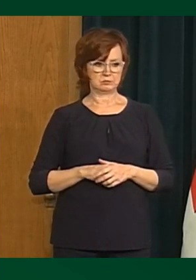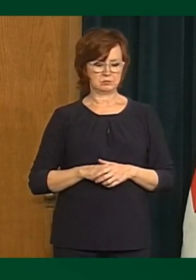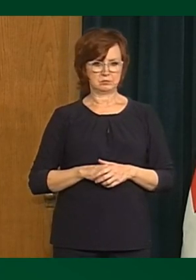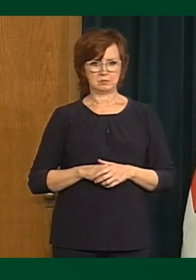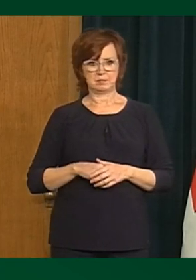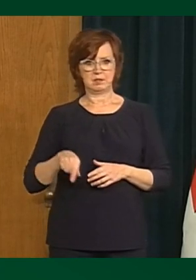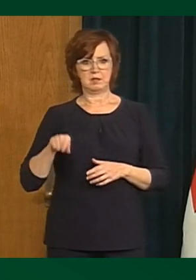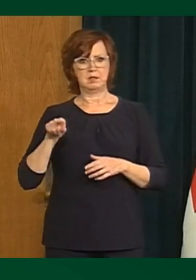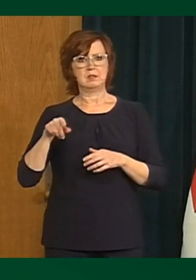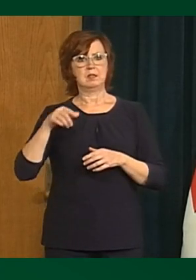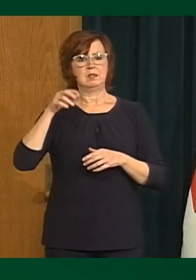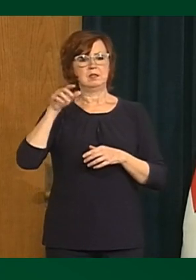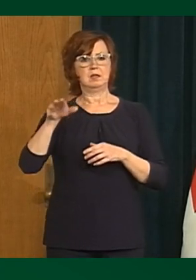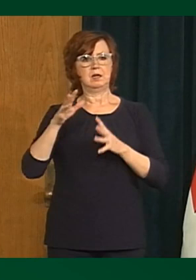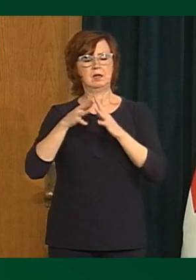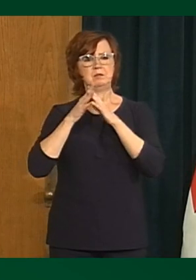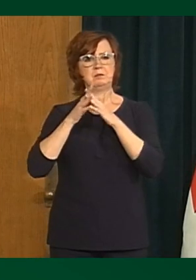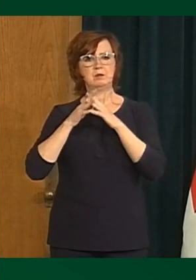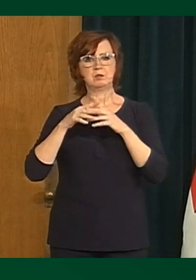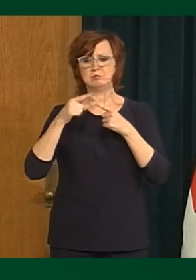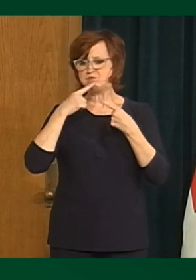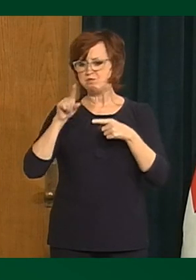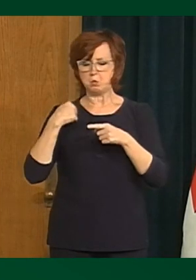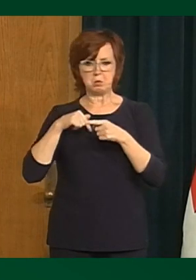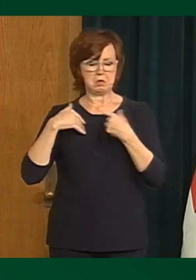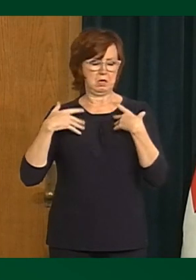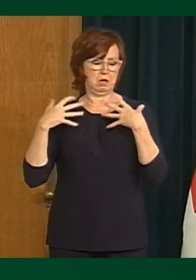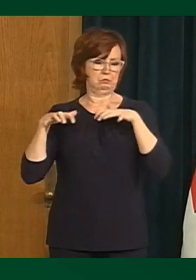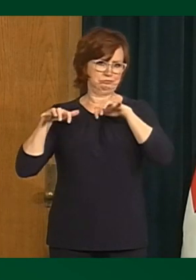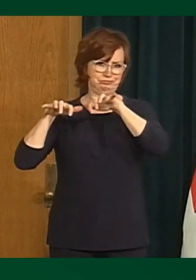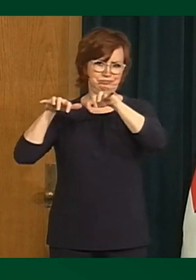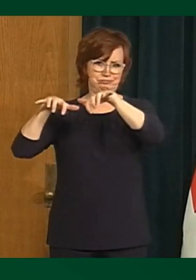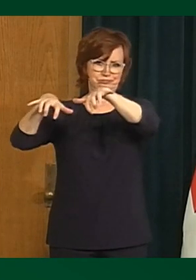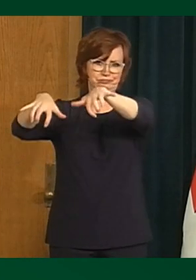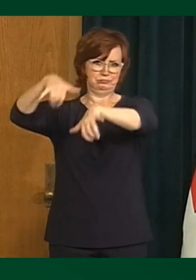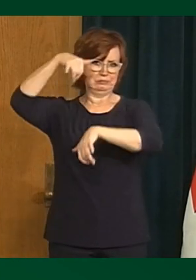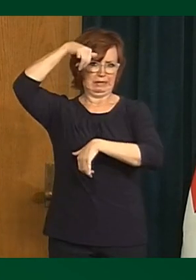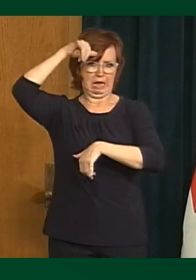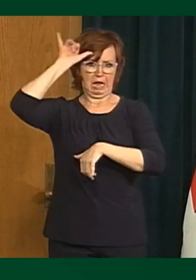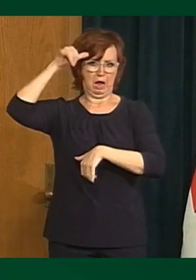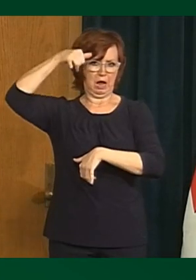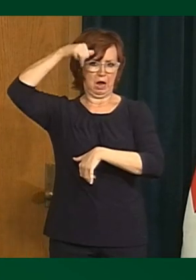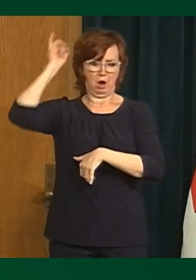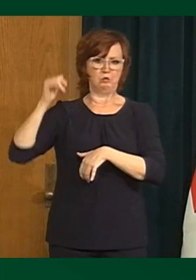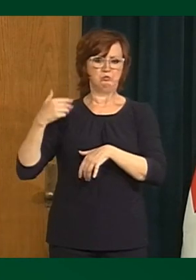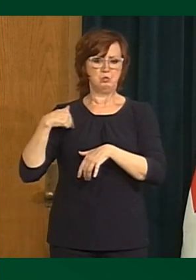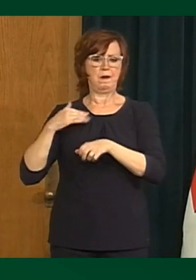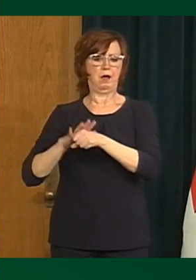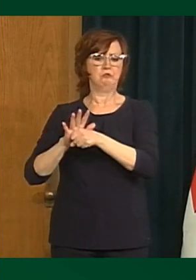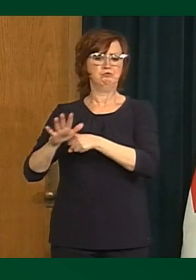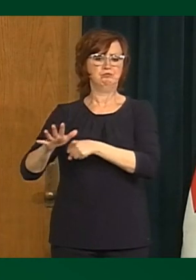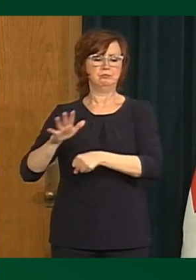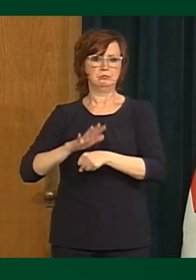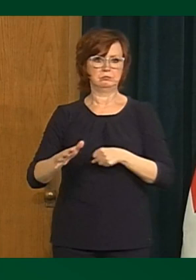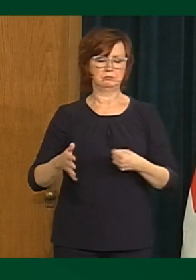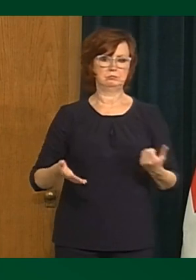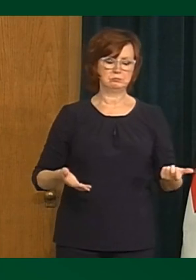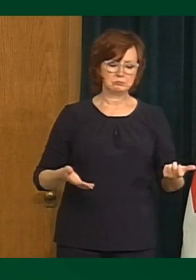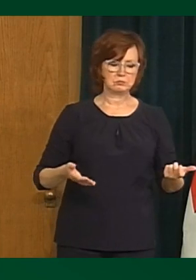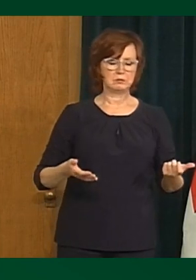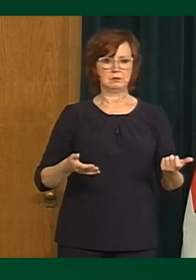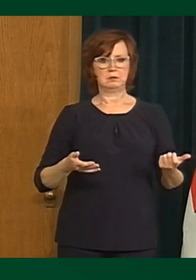livestock in the U.S. and limiting some of the beef that would be coming into the U.S. but would exempt for